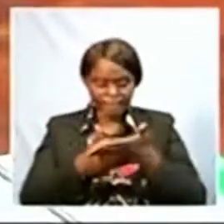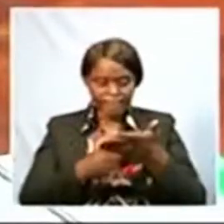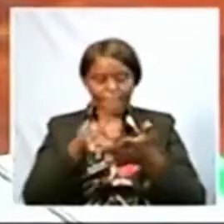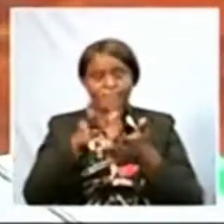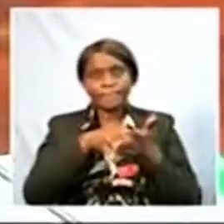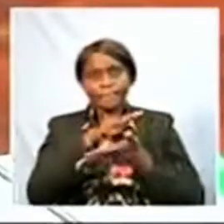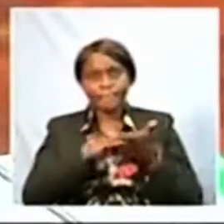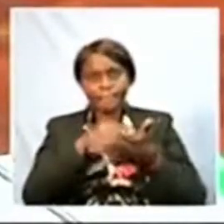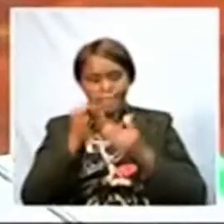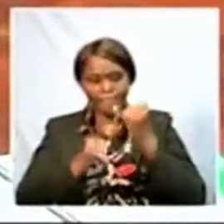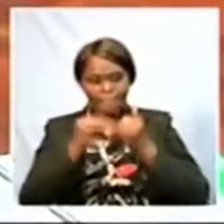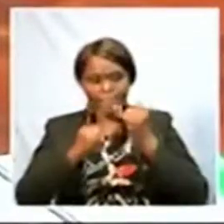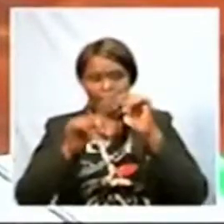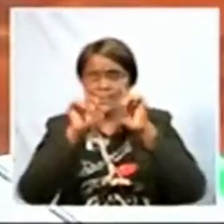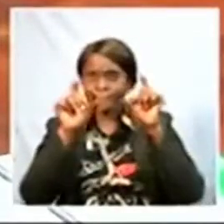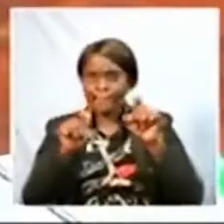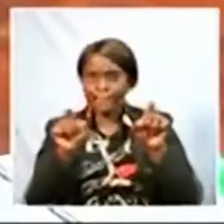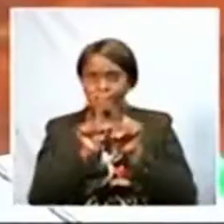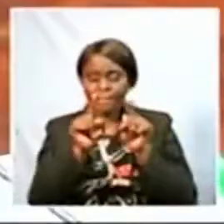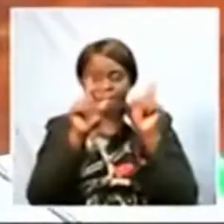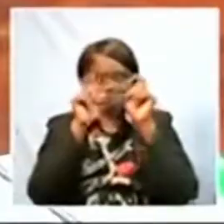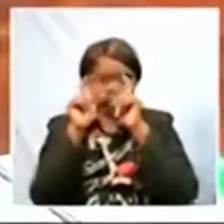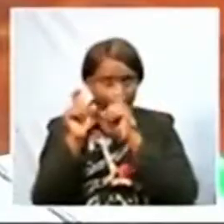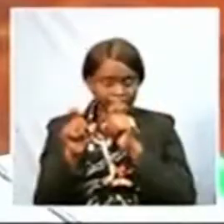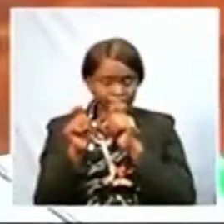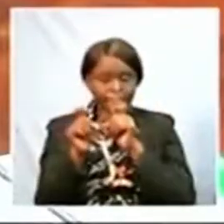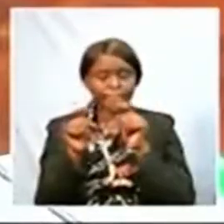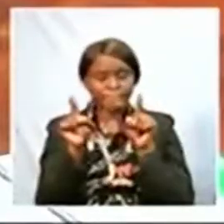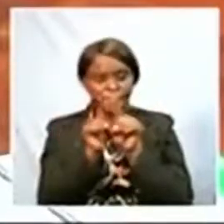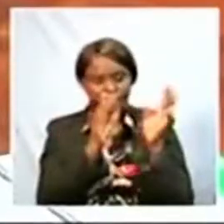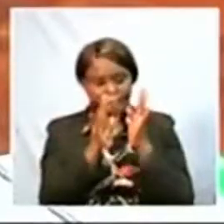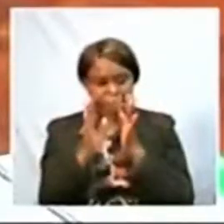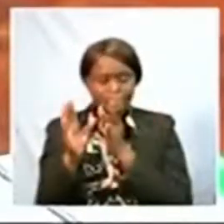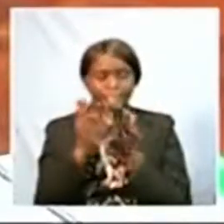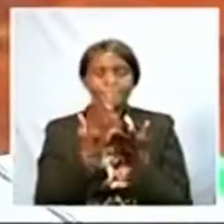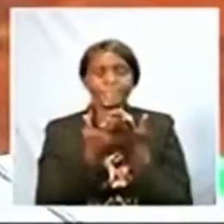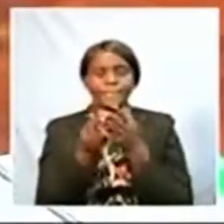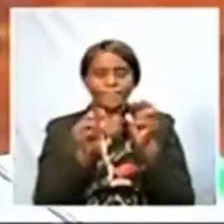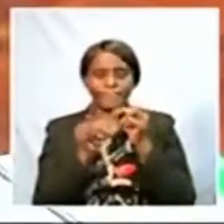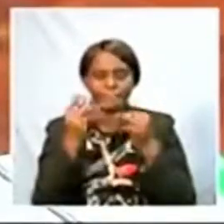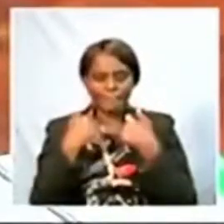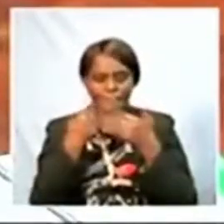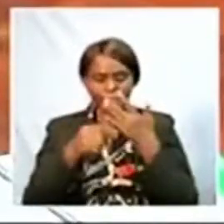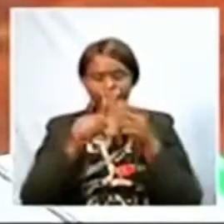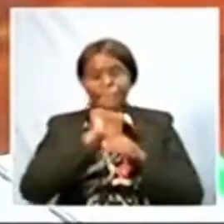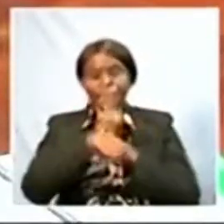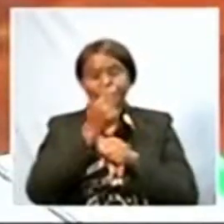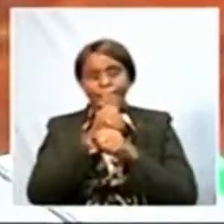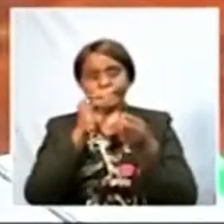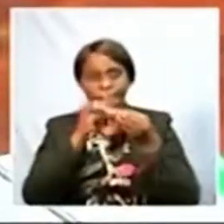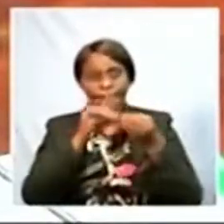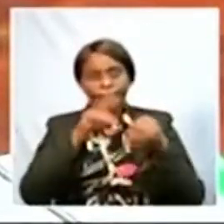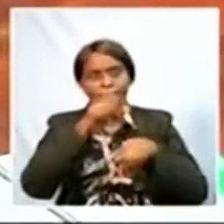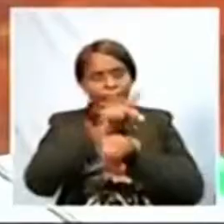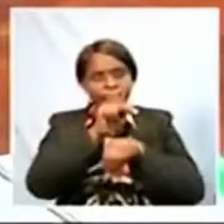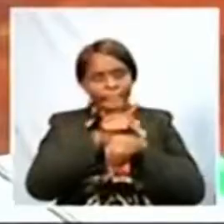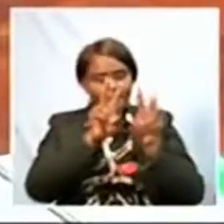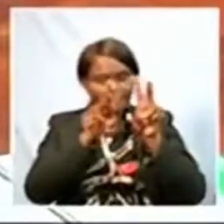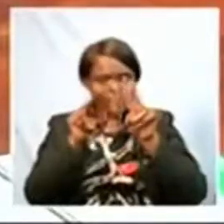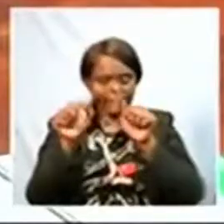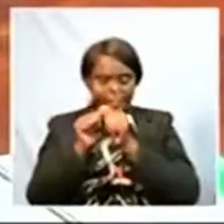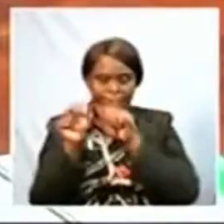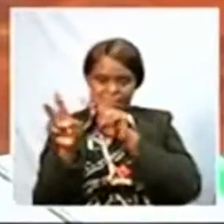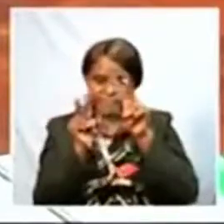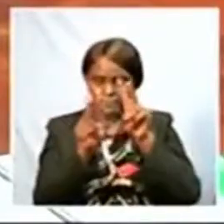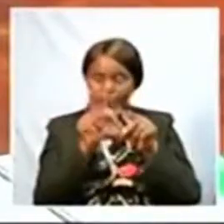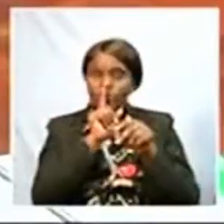ledger, completion certificates, and picture. Remedial measure. Management has intensified project monitoring and supervision to